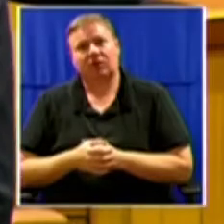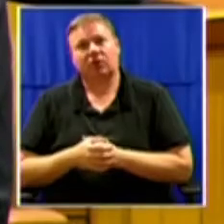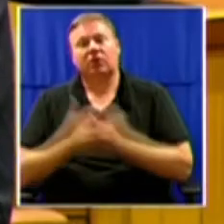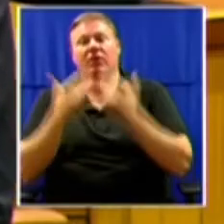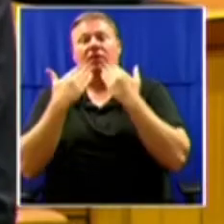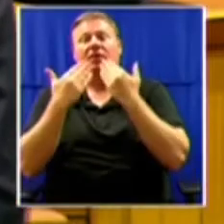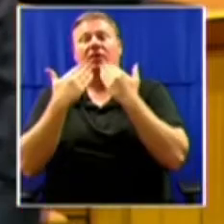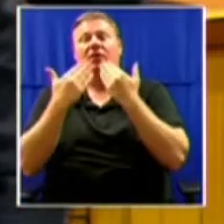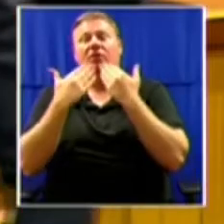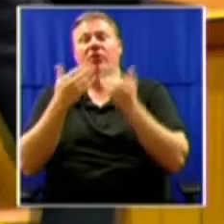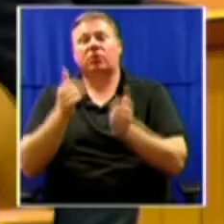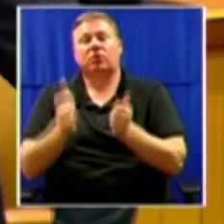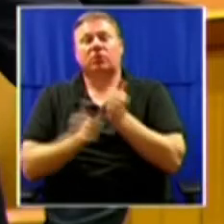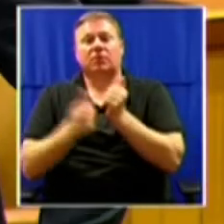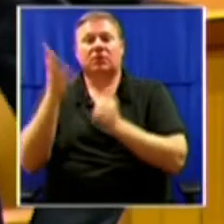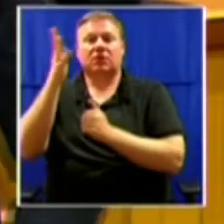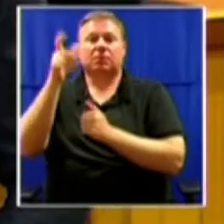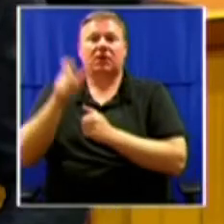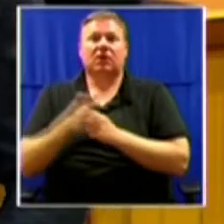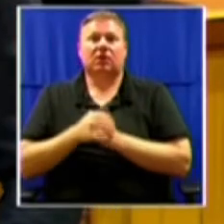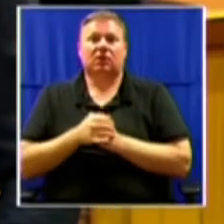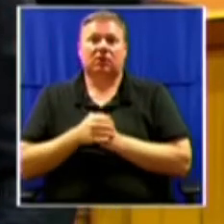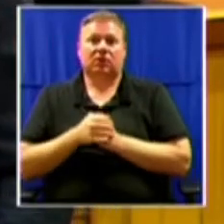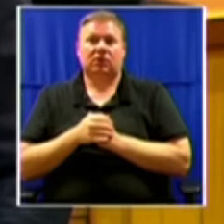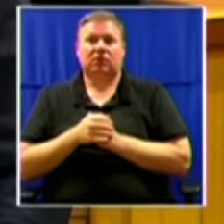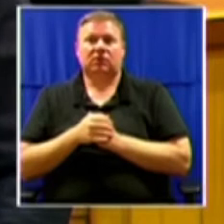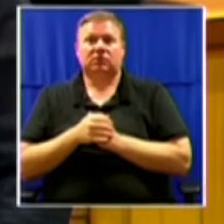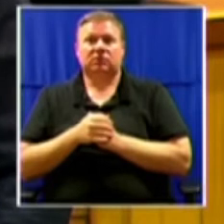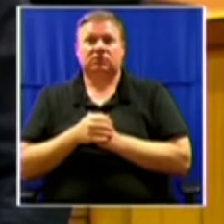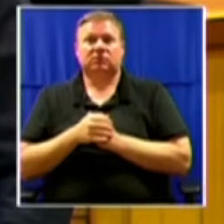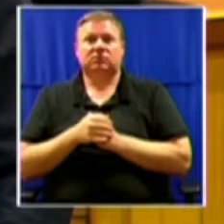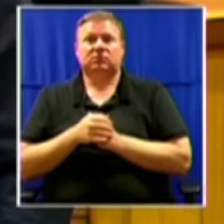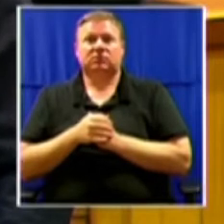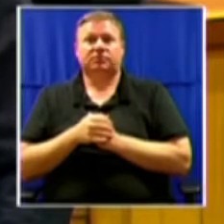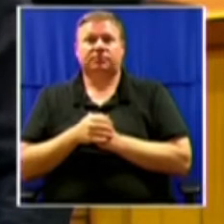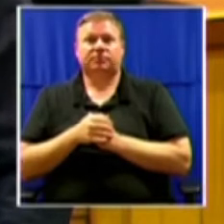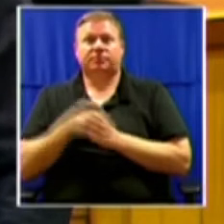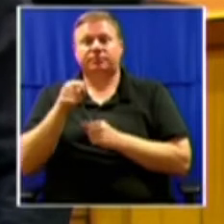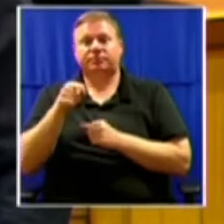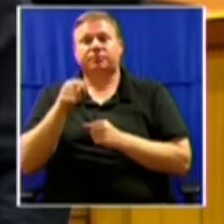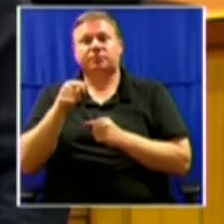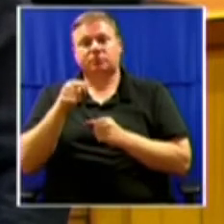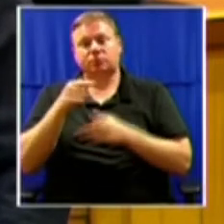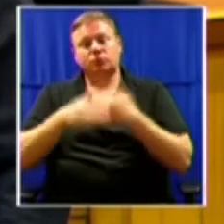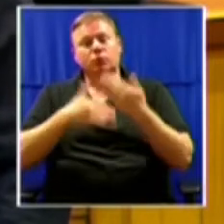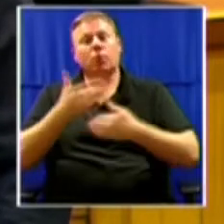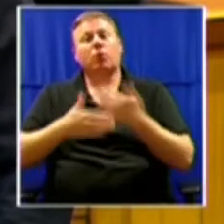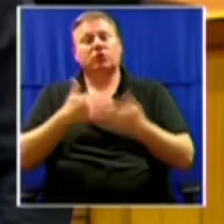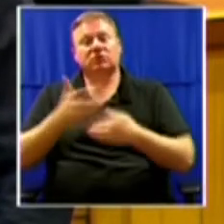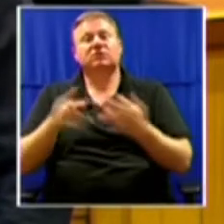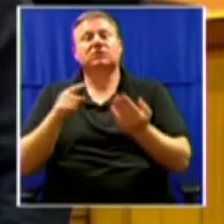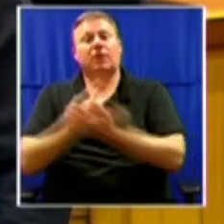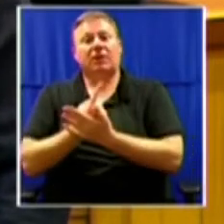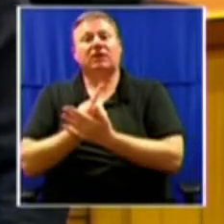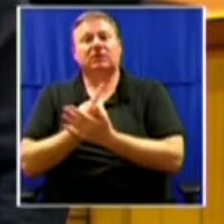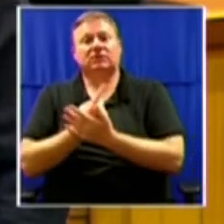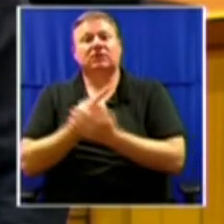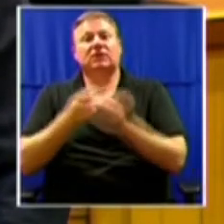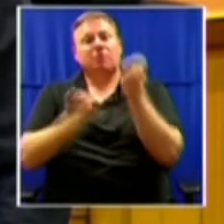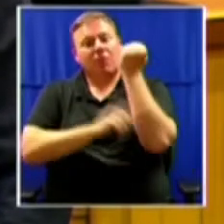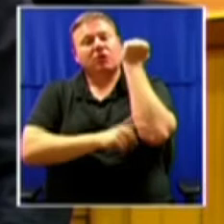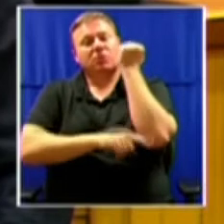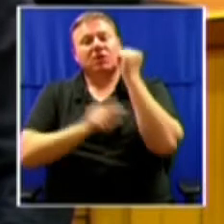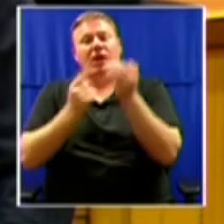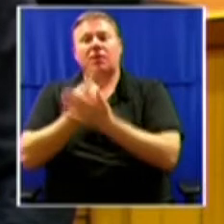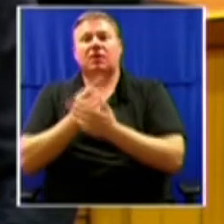Thank you, Deputy Speaker. There are consequence management processes that are happening. For